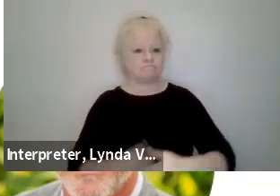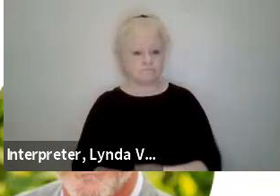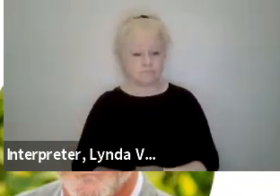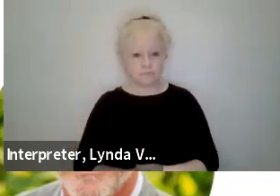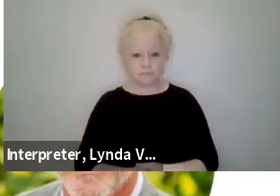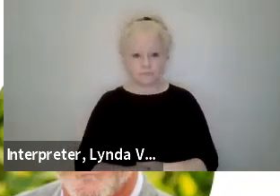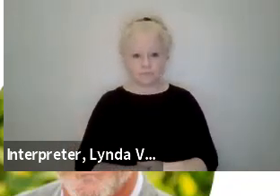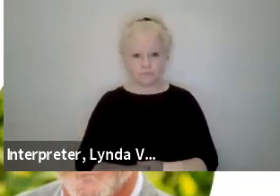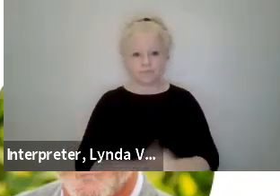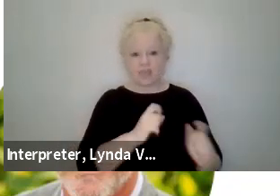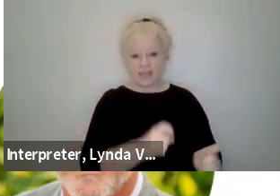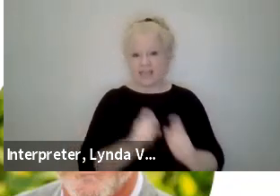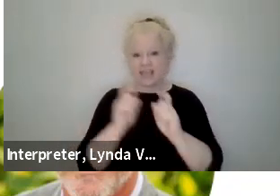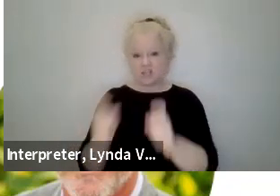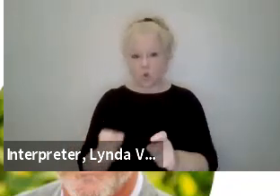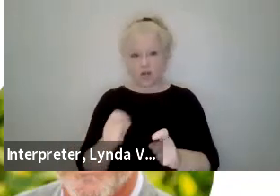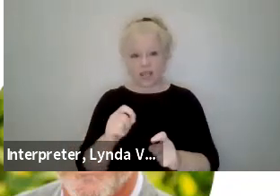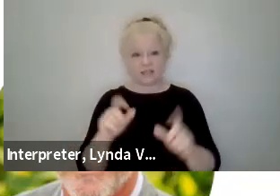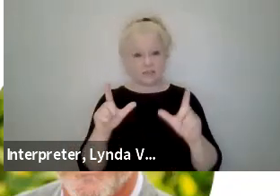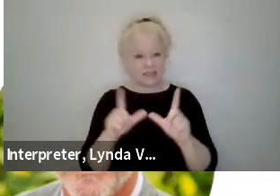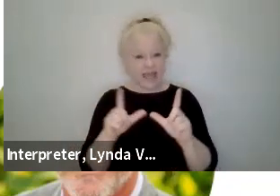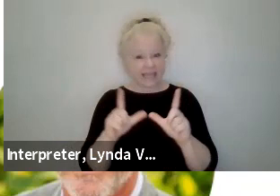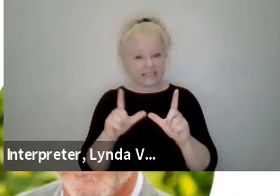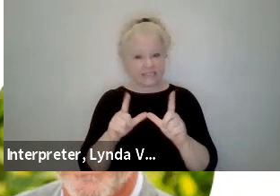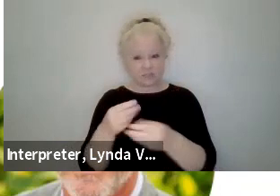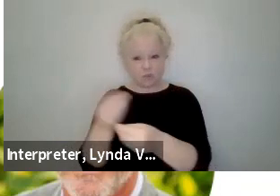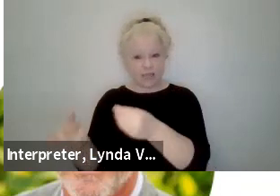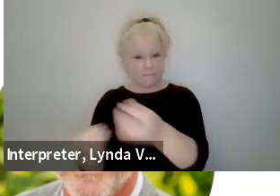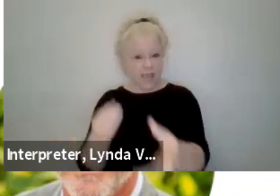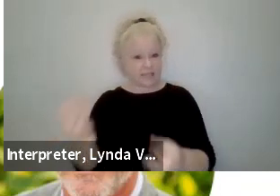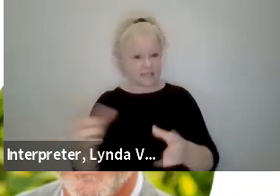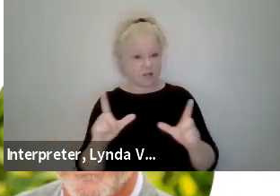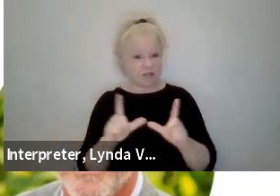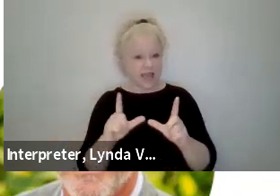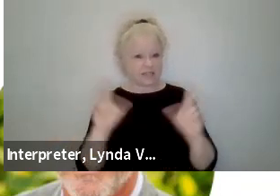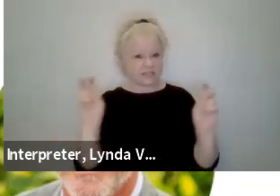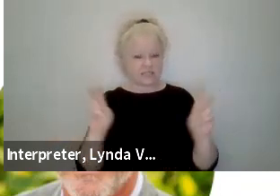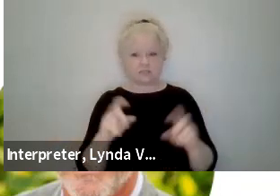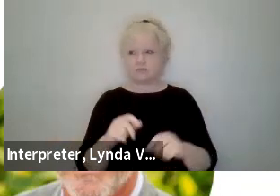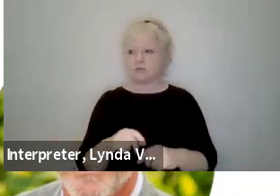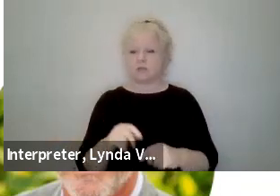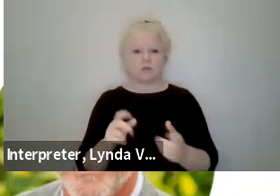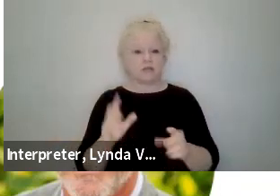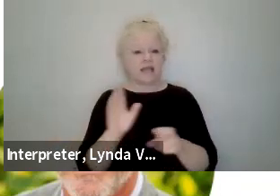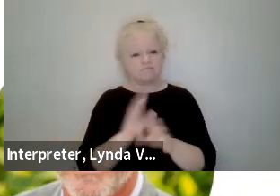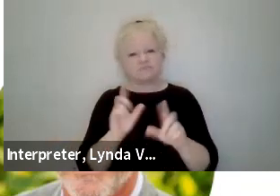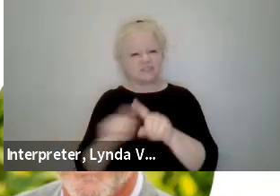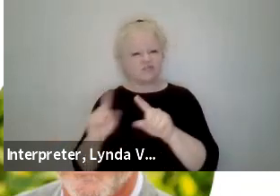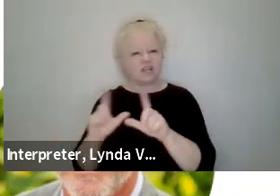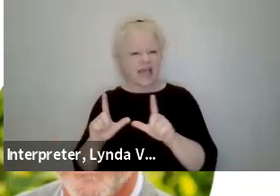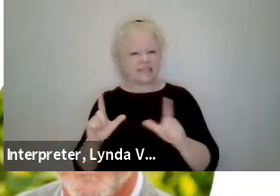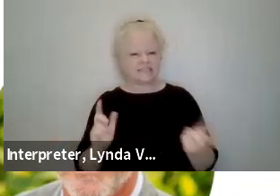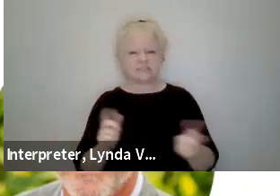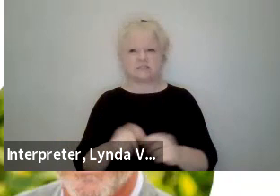able to donate some licenses to us, which we're able to distribute to our consumers, which is a huge help. They may have never had